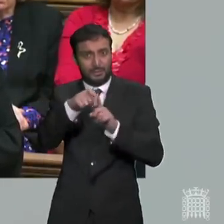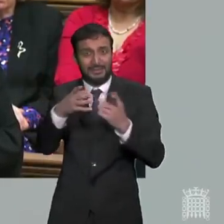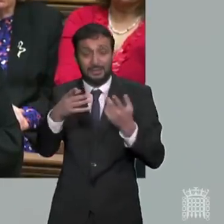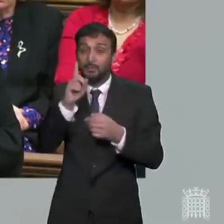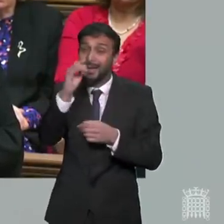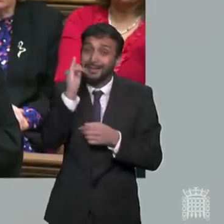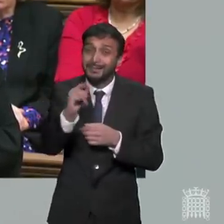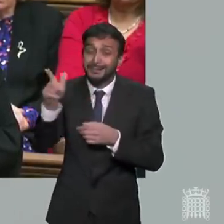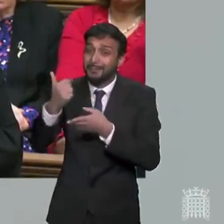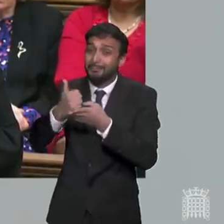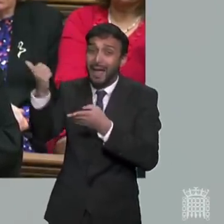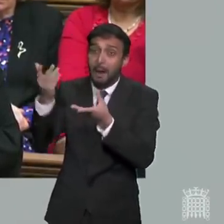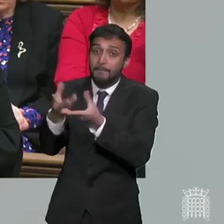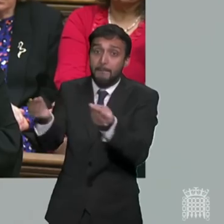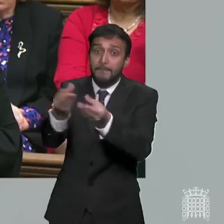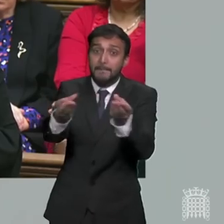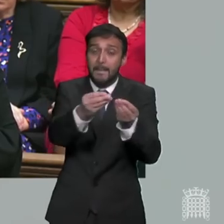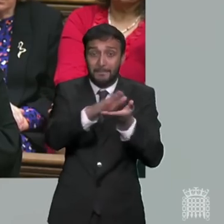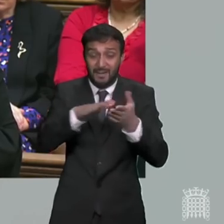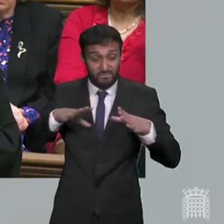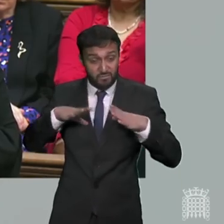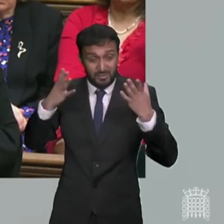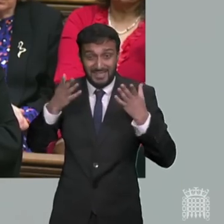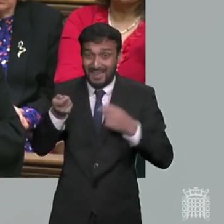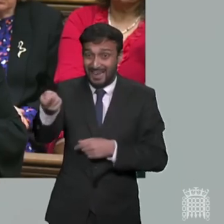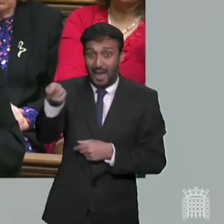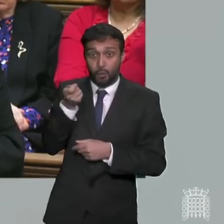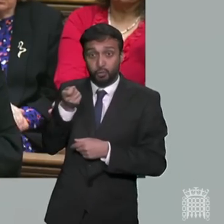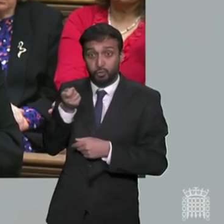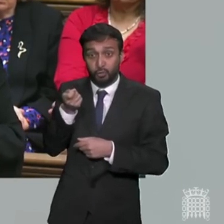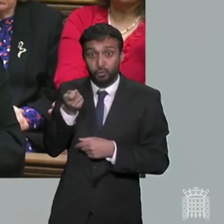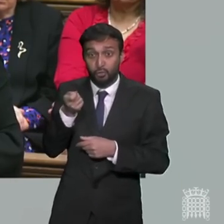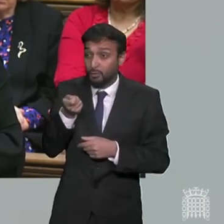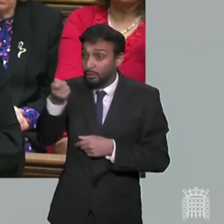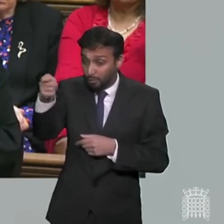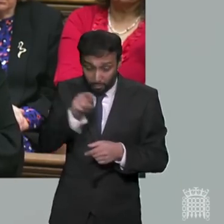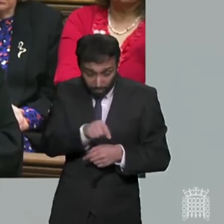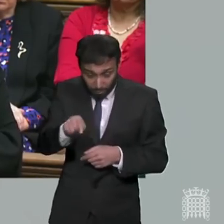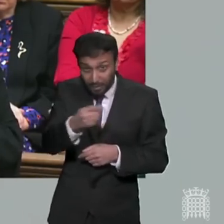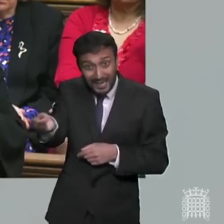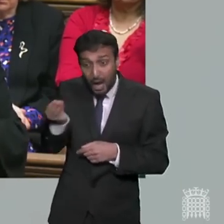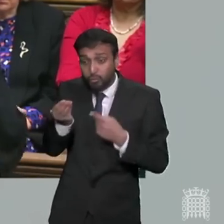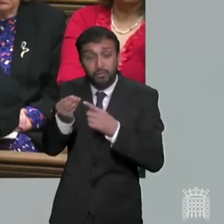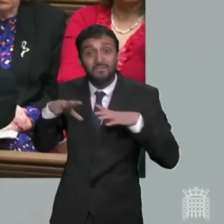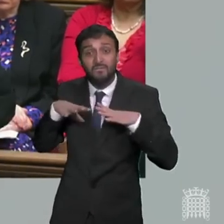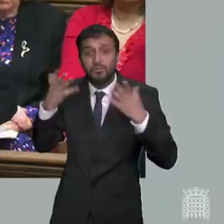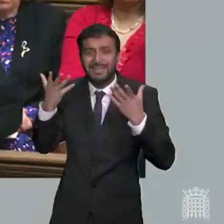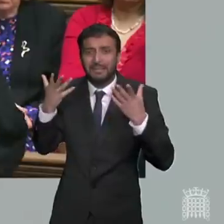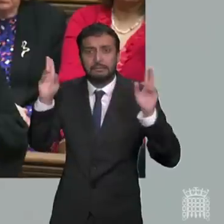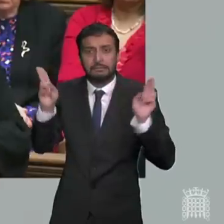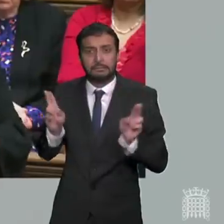with them, hitting the most vulnerable hardest. Surely it cannot be right that a quarter